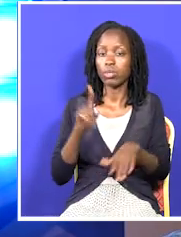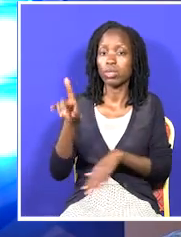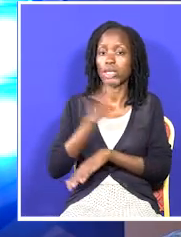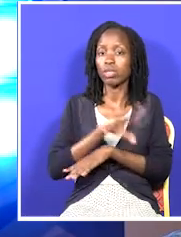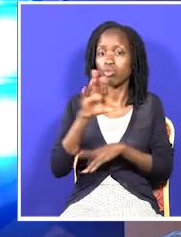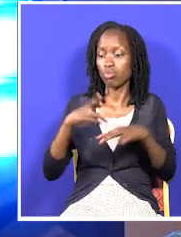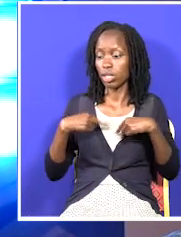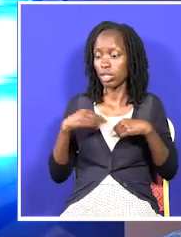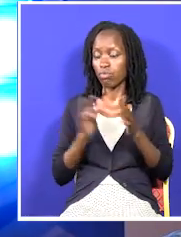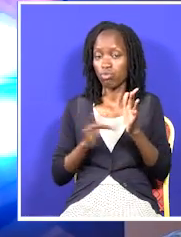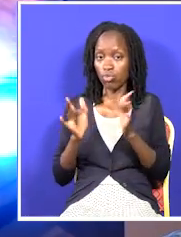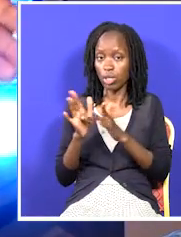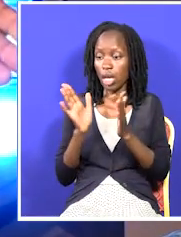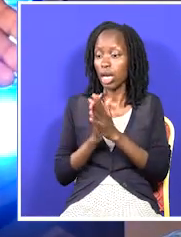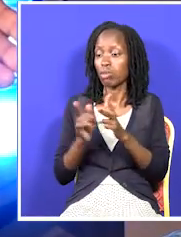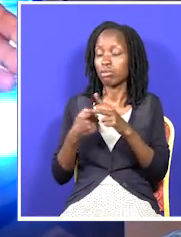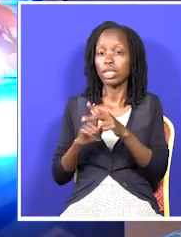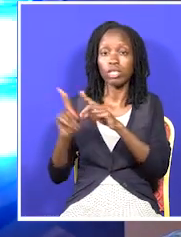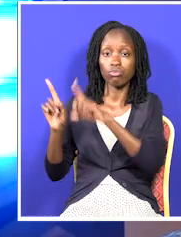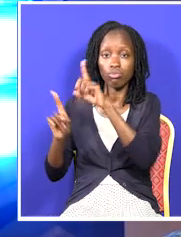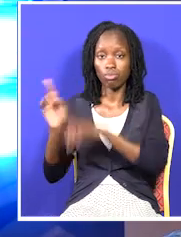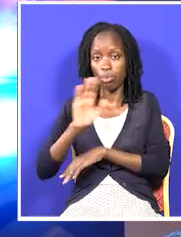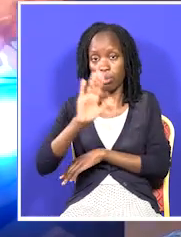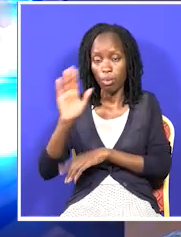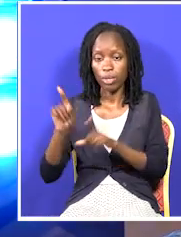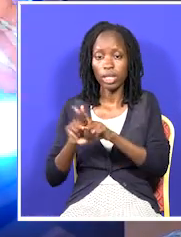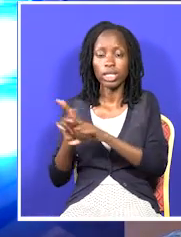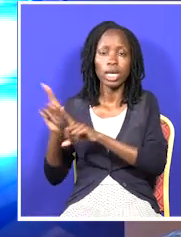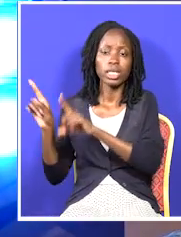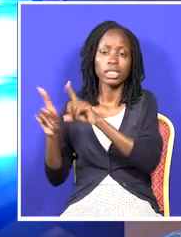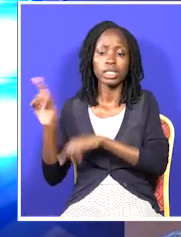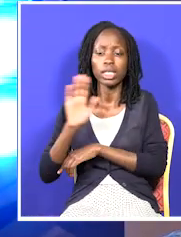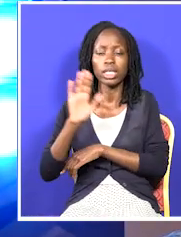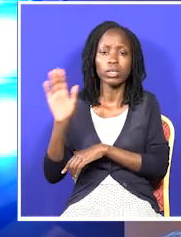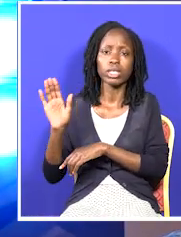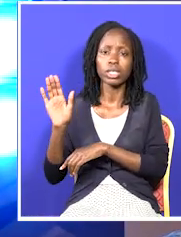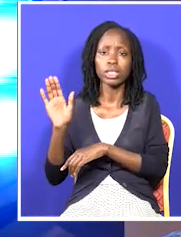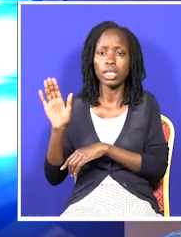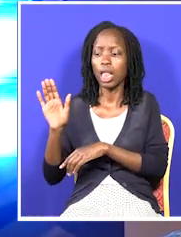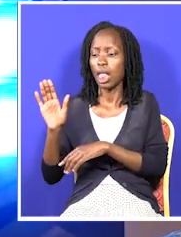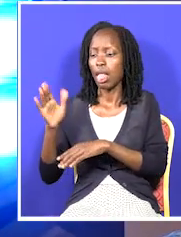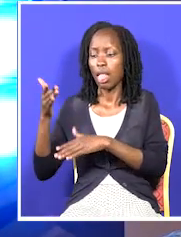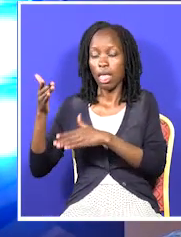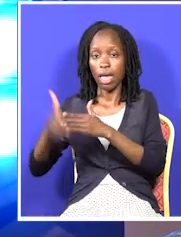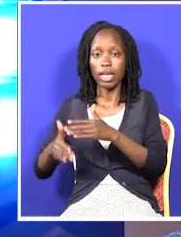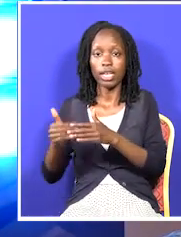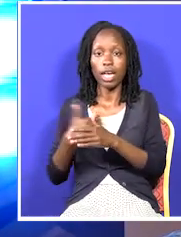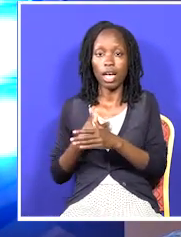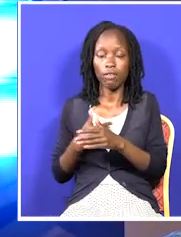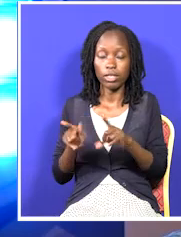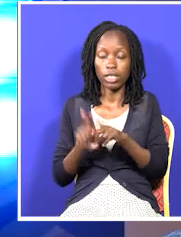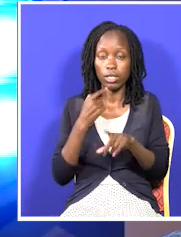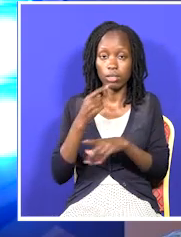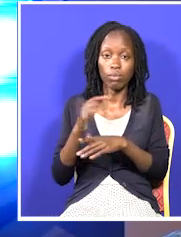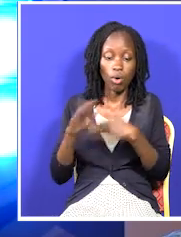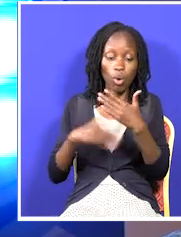Christ and you started your journey. And your journey is not a journey that has no end. As we say it,